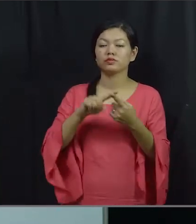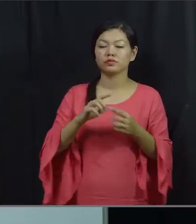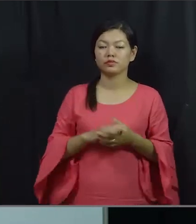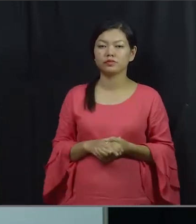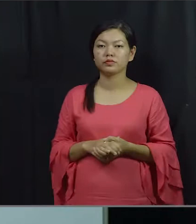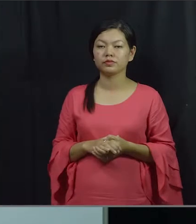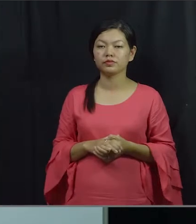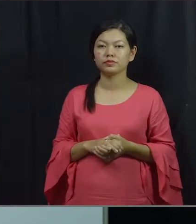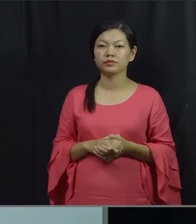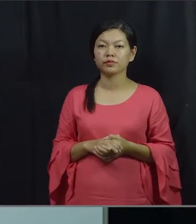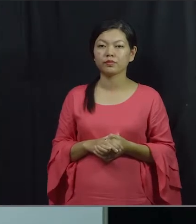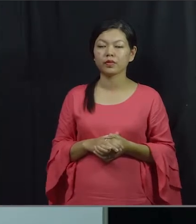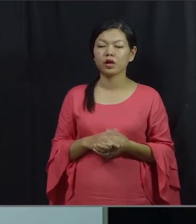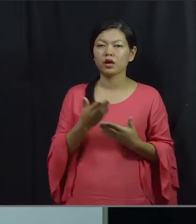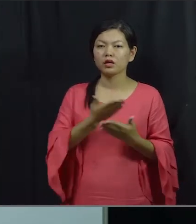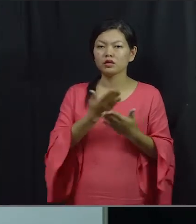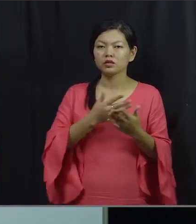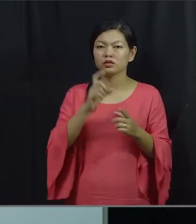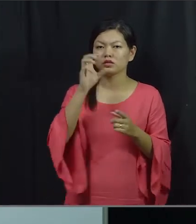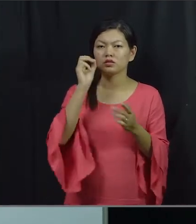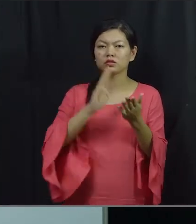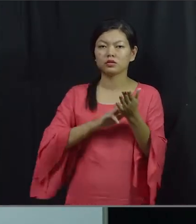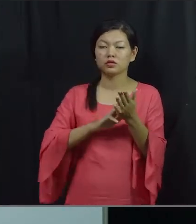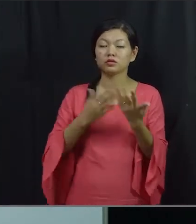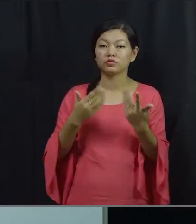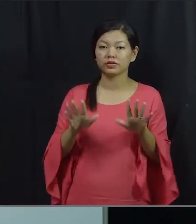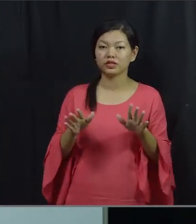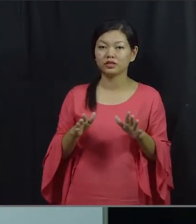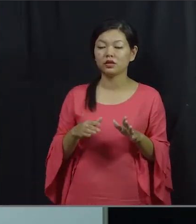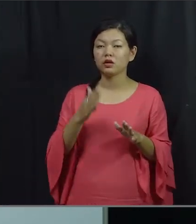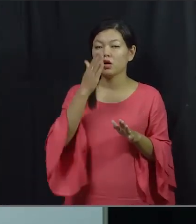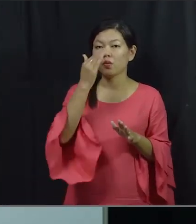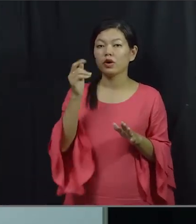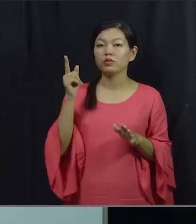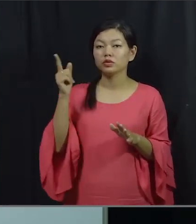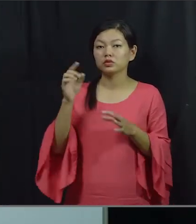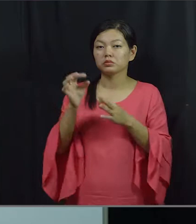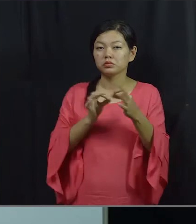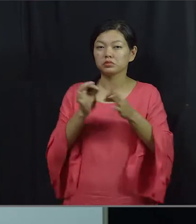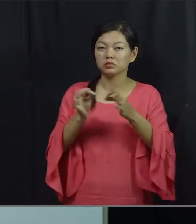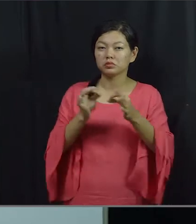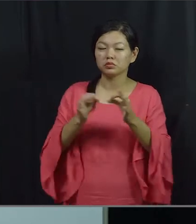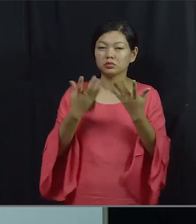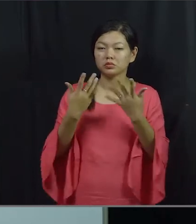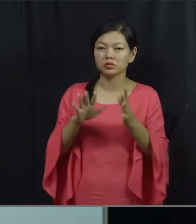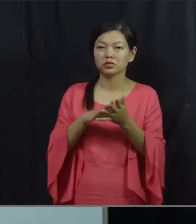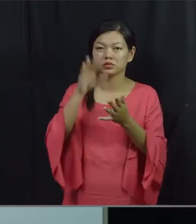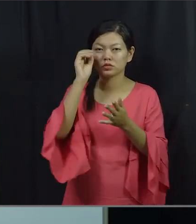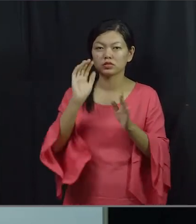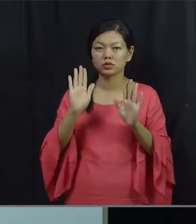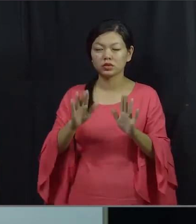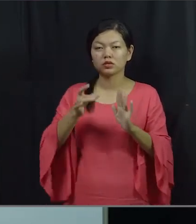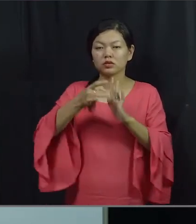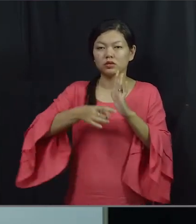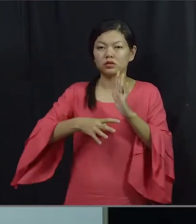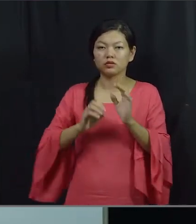since we have been discussing about this commerce, I will not go into detail since by now you know what is commerce, isn't it? So